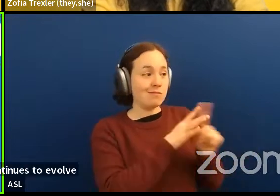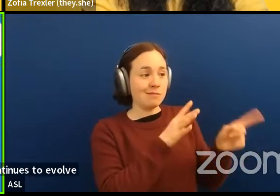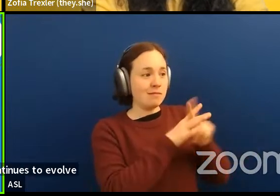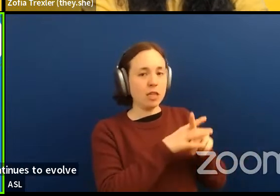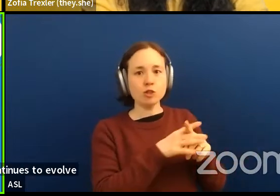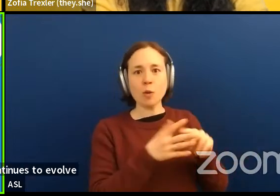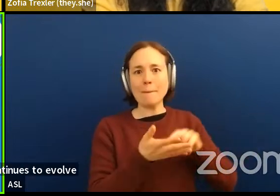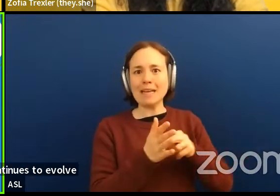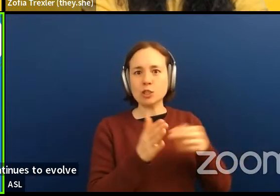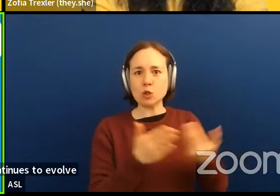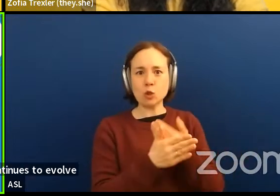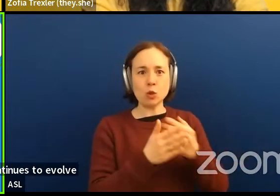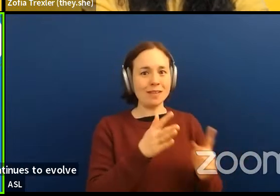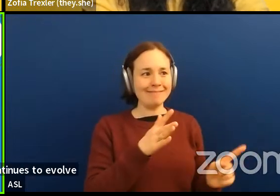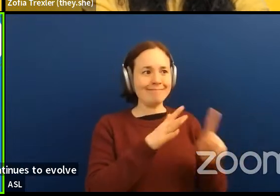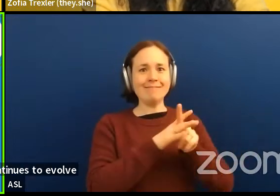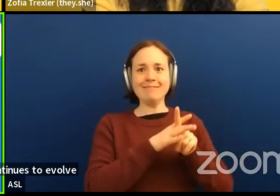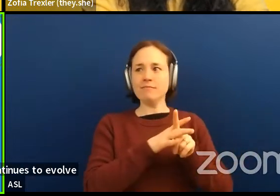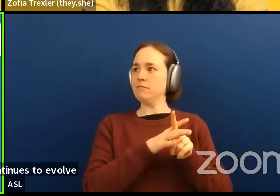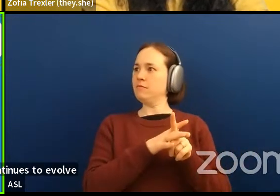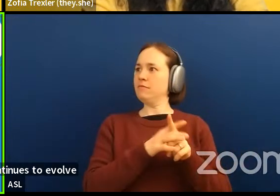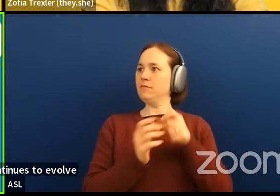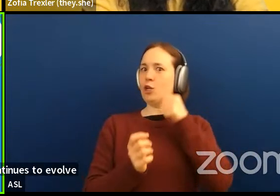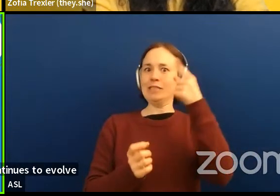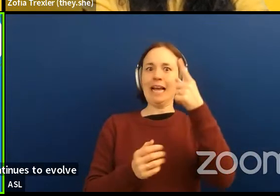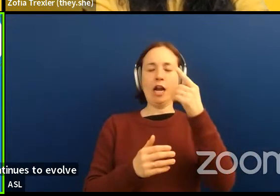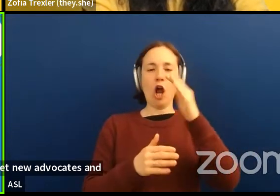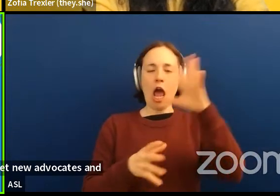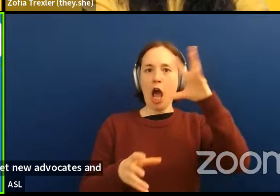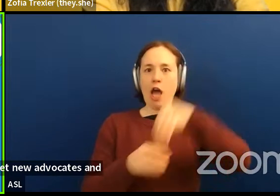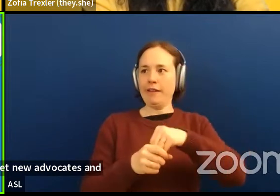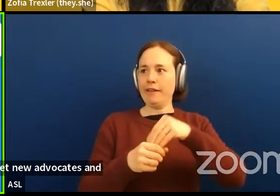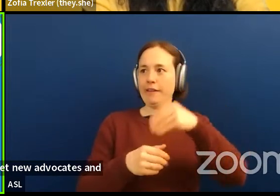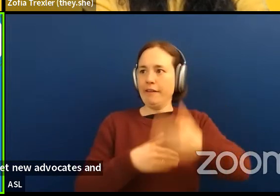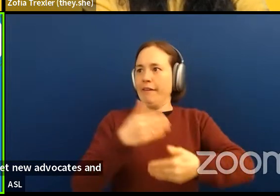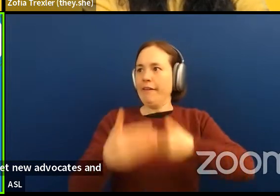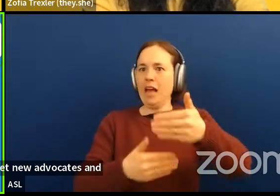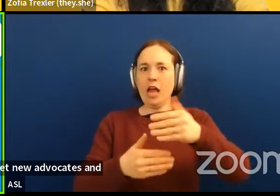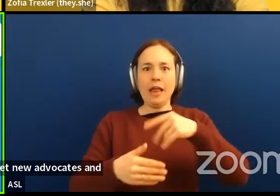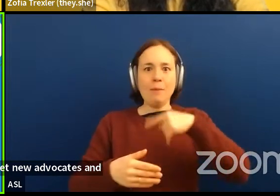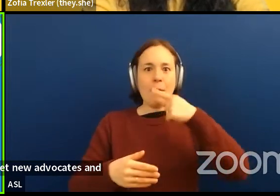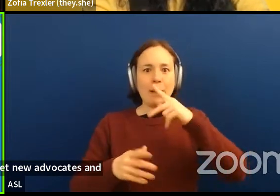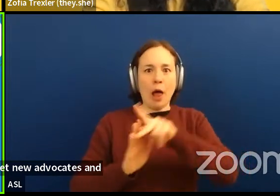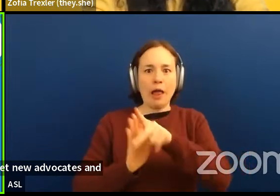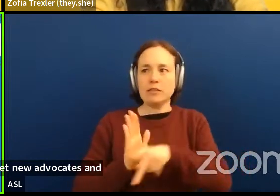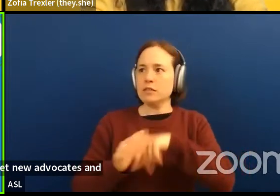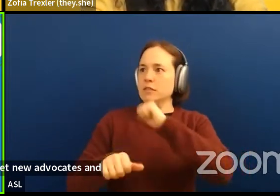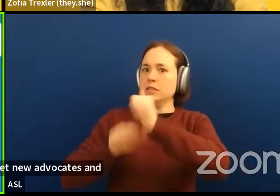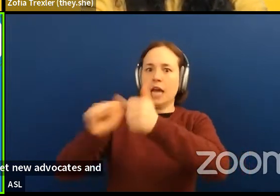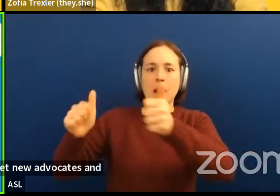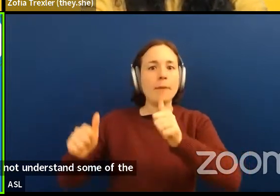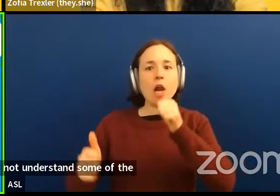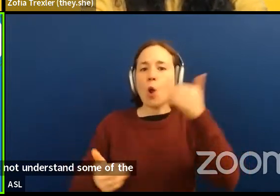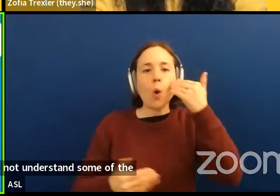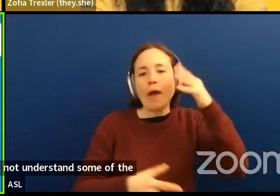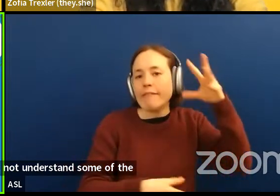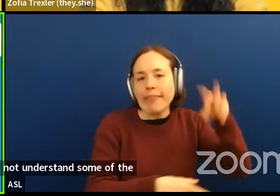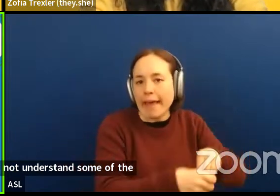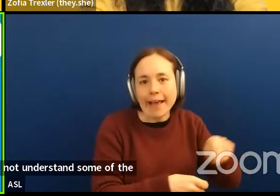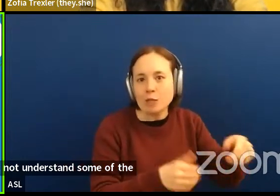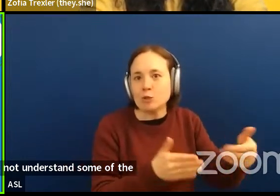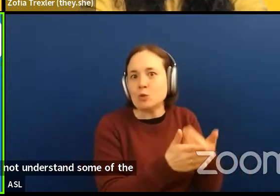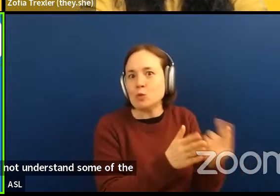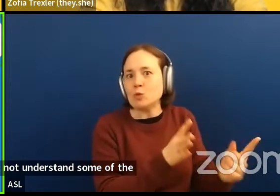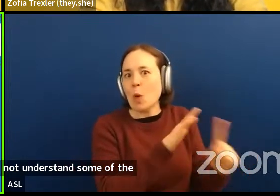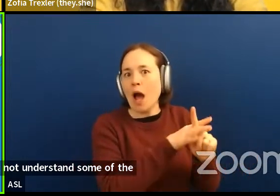not understand the concepts of some of the public policies that are going on or that are being